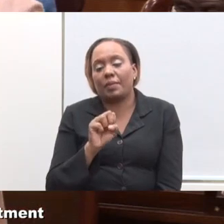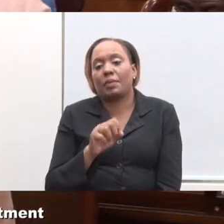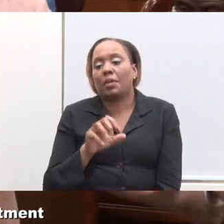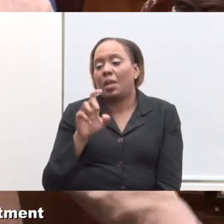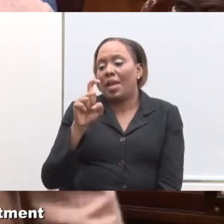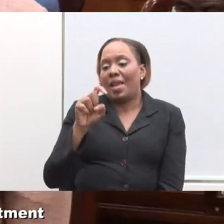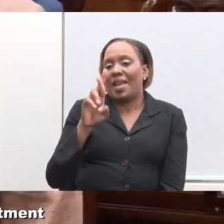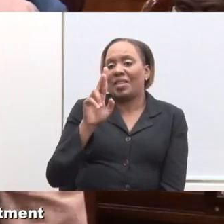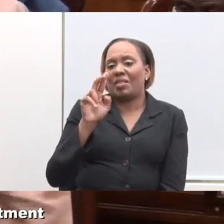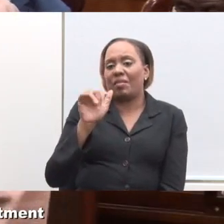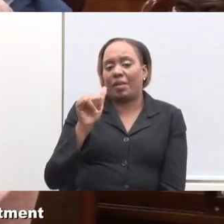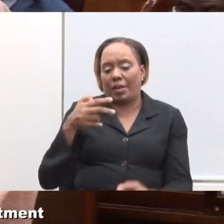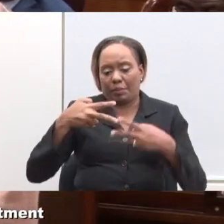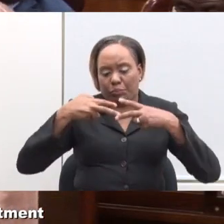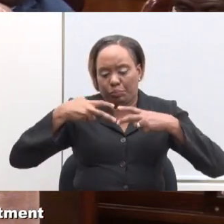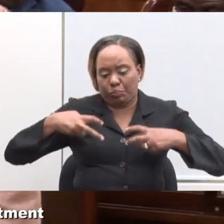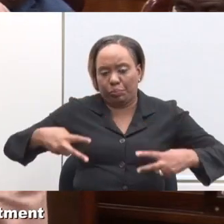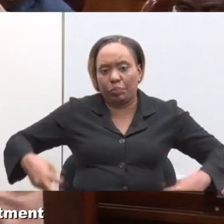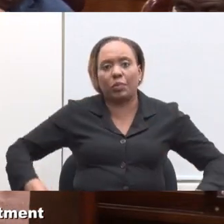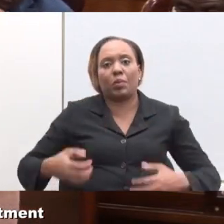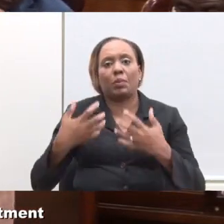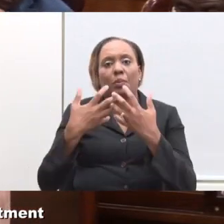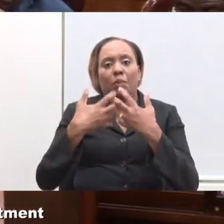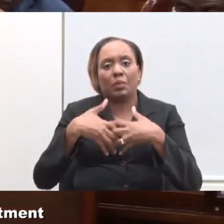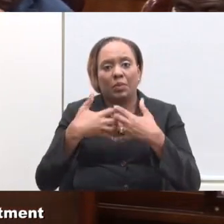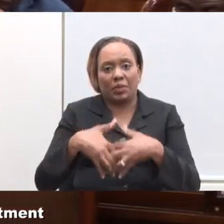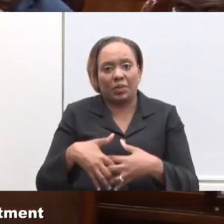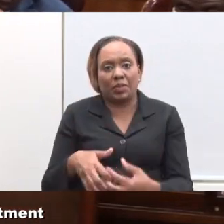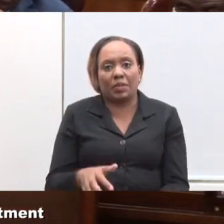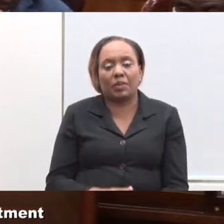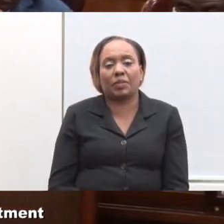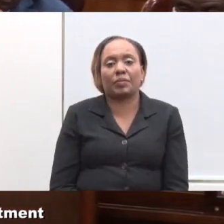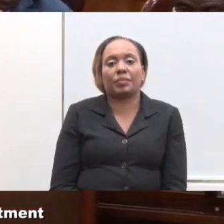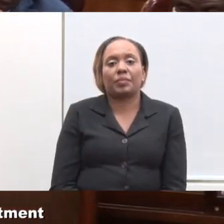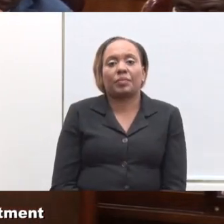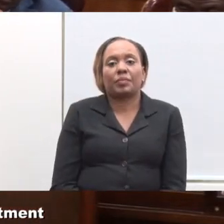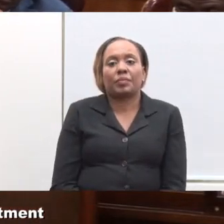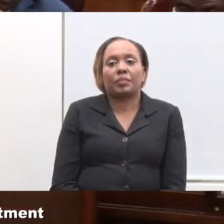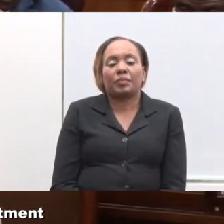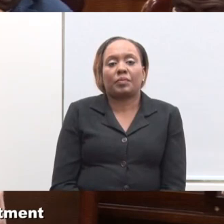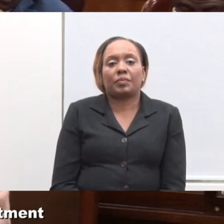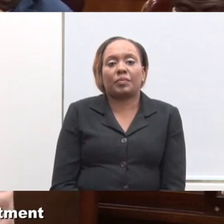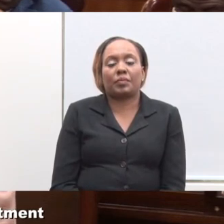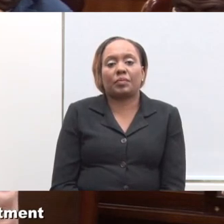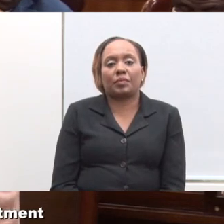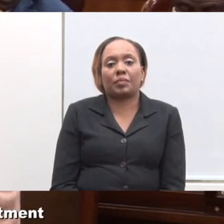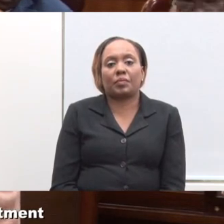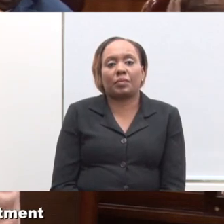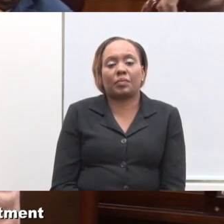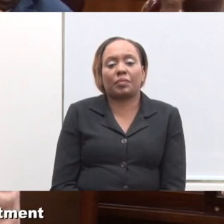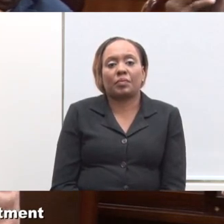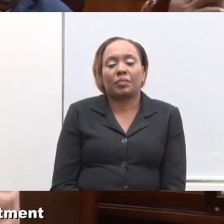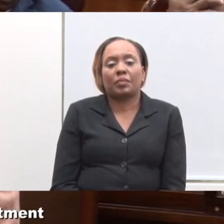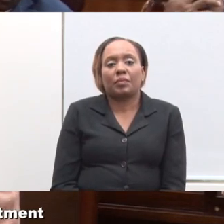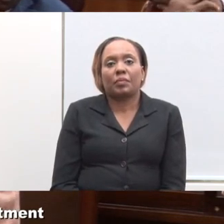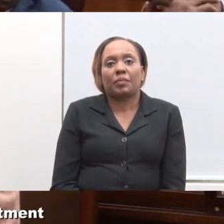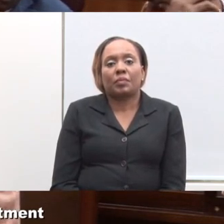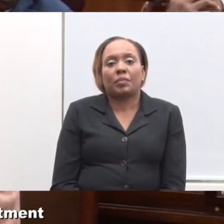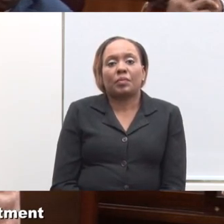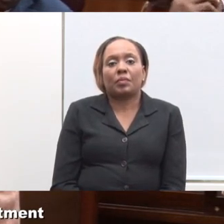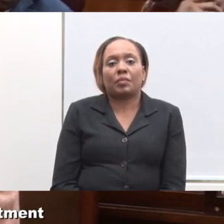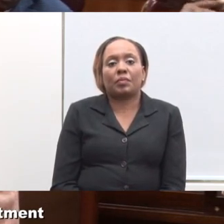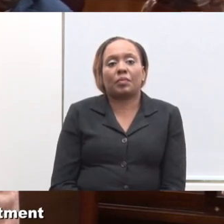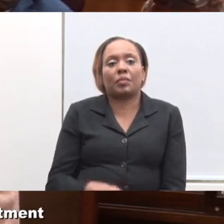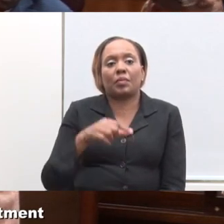to all kinds of things. And we therefore agreed that the Queen Elizabeth Hospital would be supported in a loan of $30